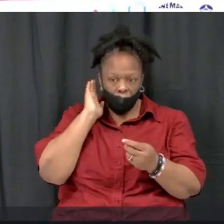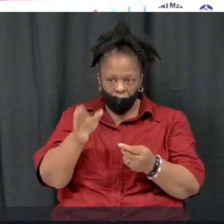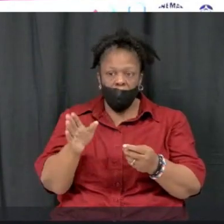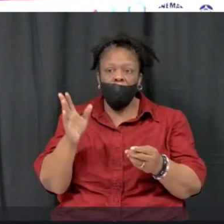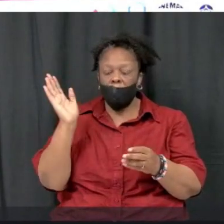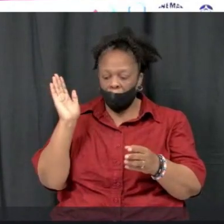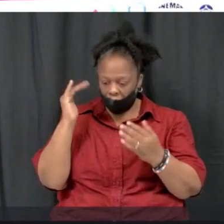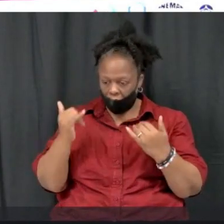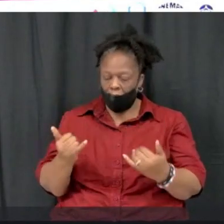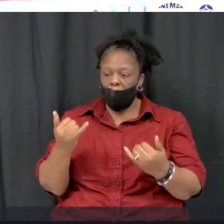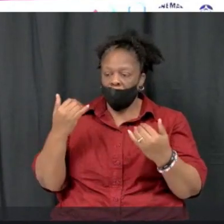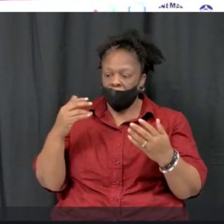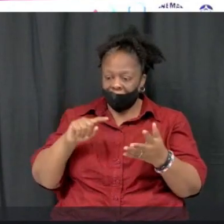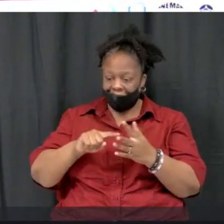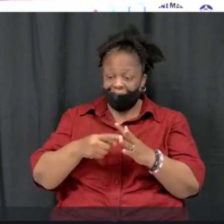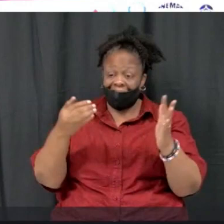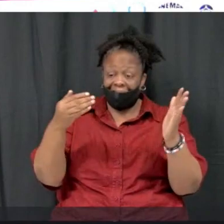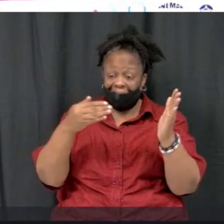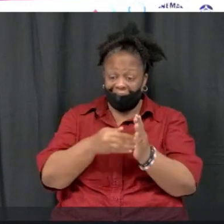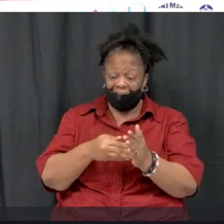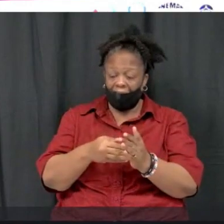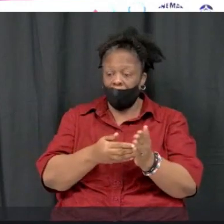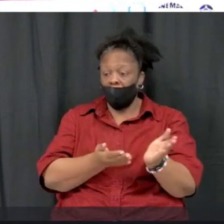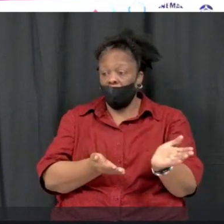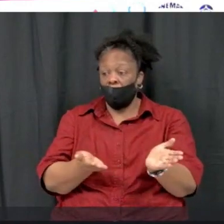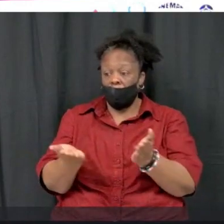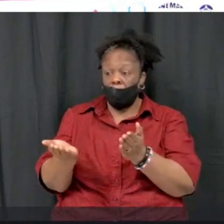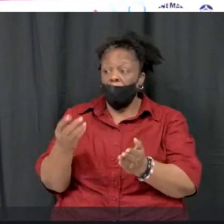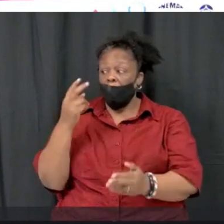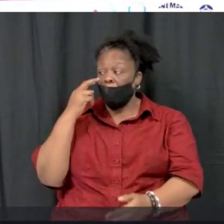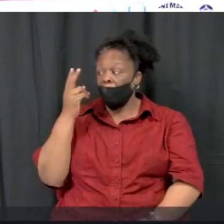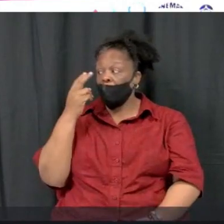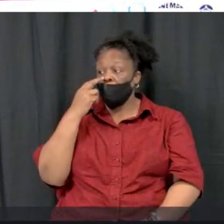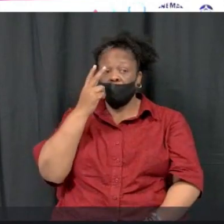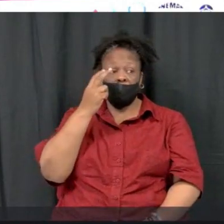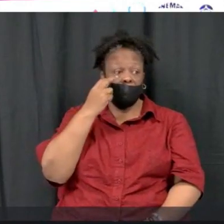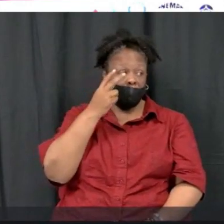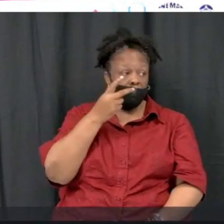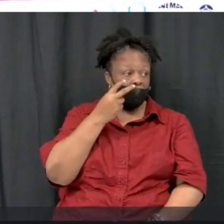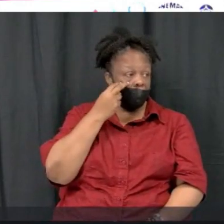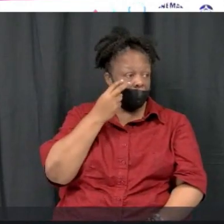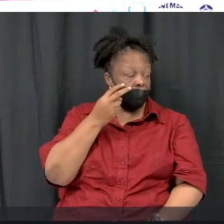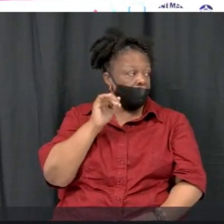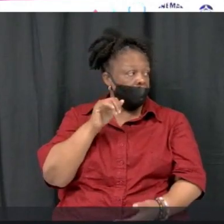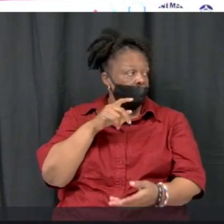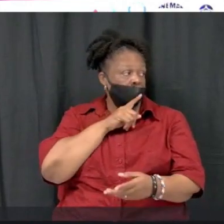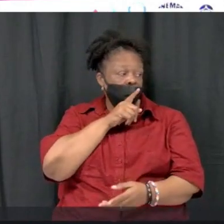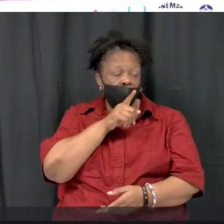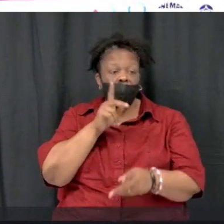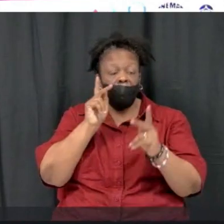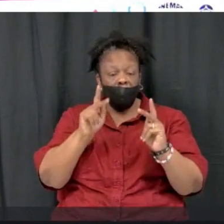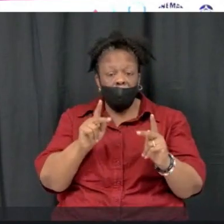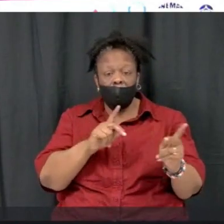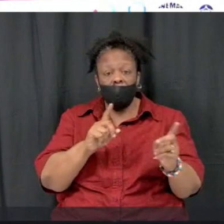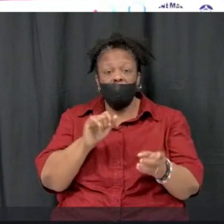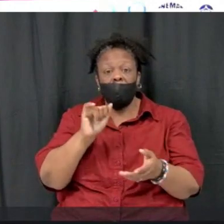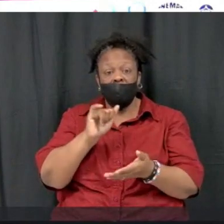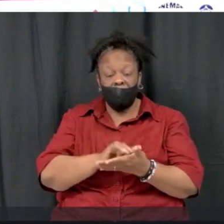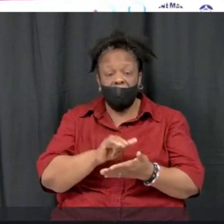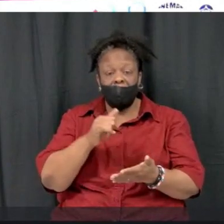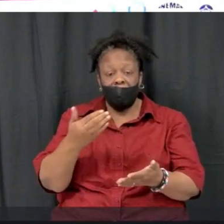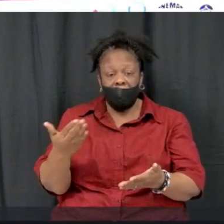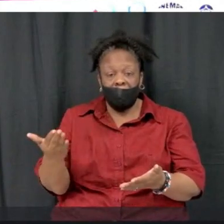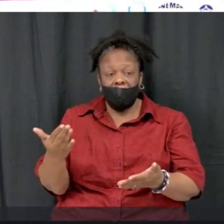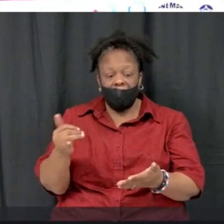across St. Kitts Nevis and ensuring full compliance by business houses. And so we're asking